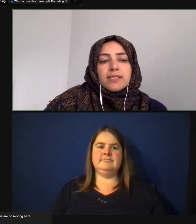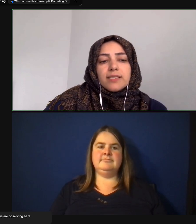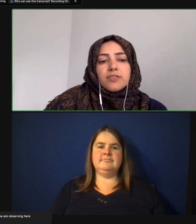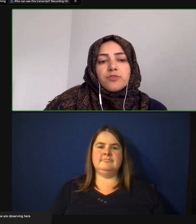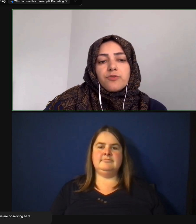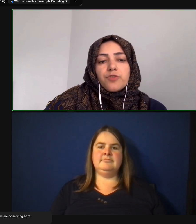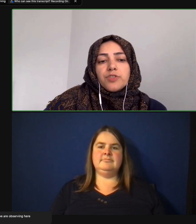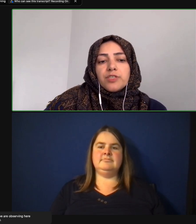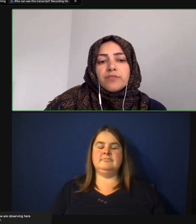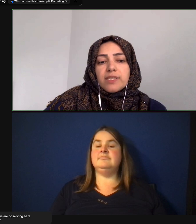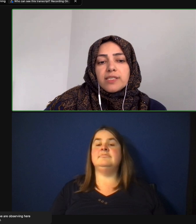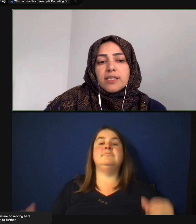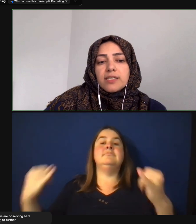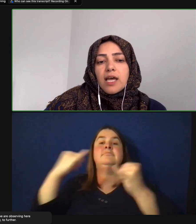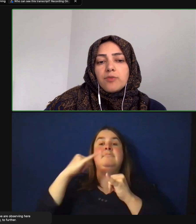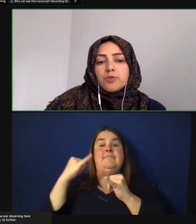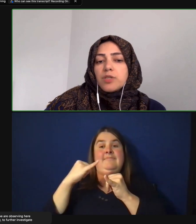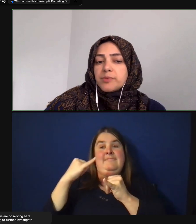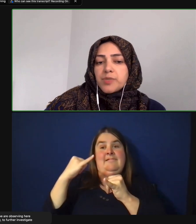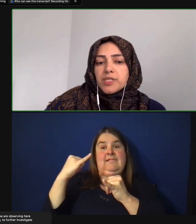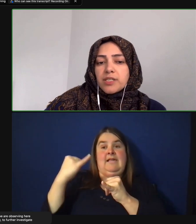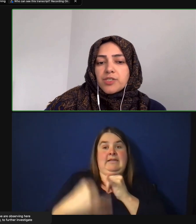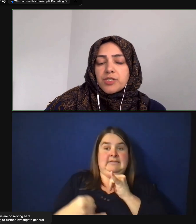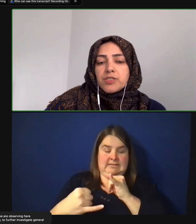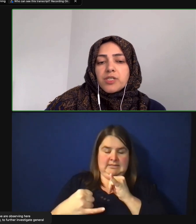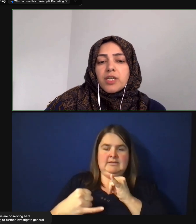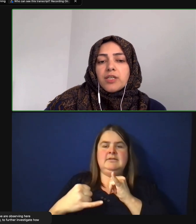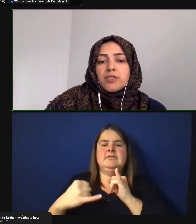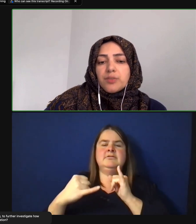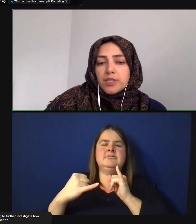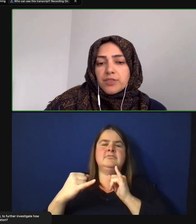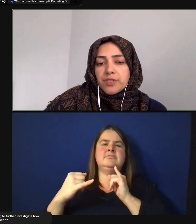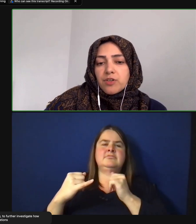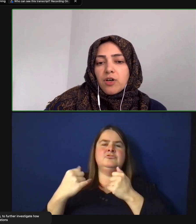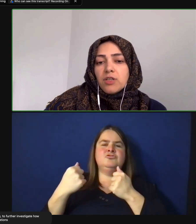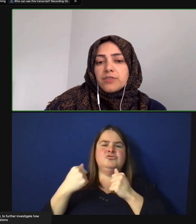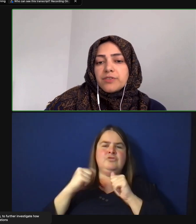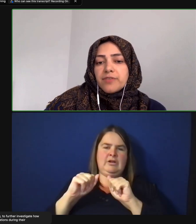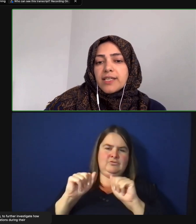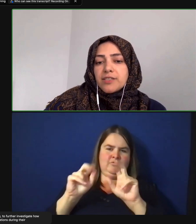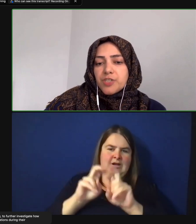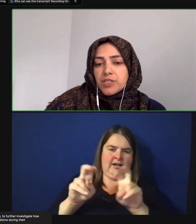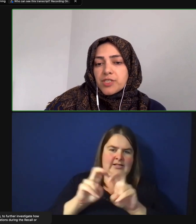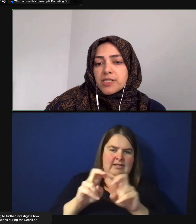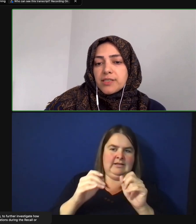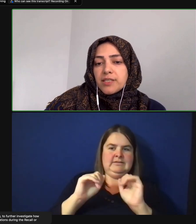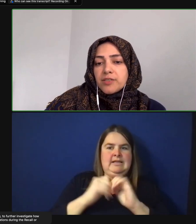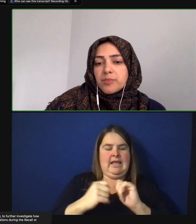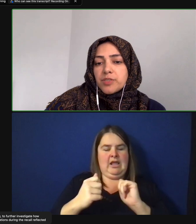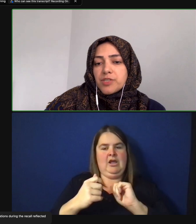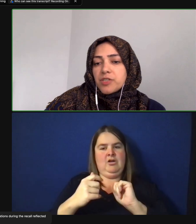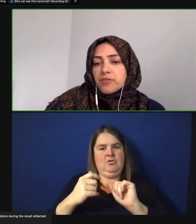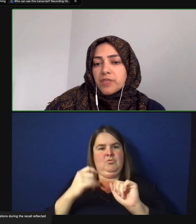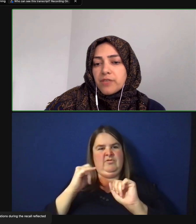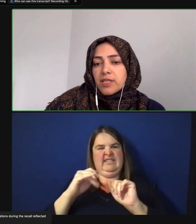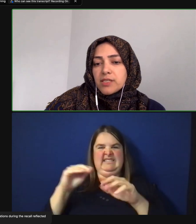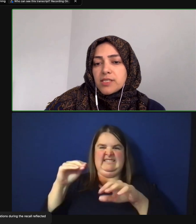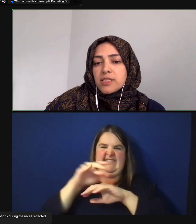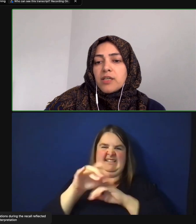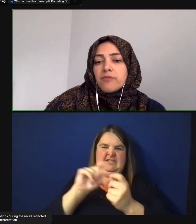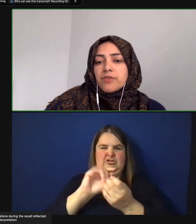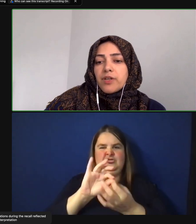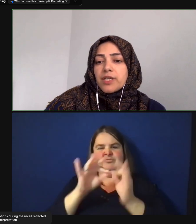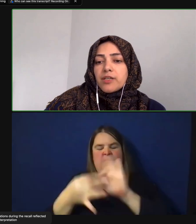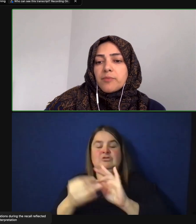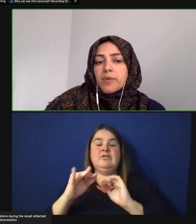So lastly, to further investigate how neural representations during a recall reflect the changes in the interpretation of the